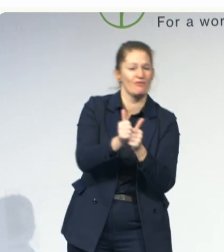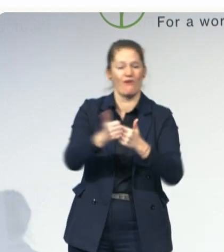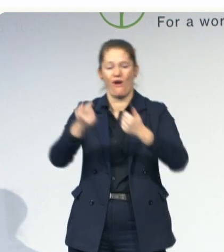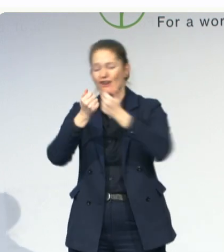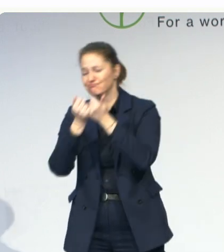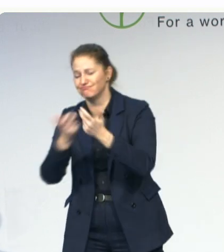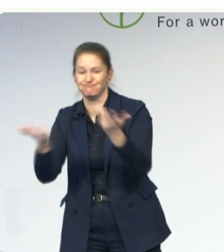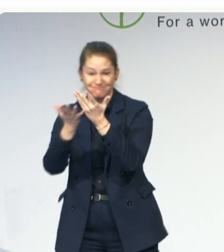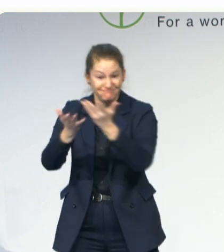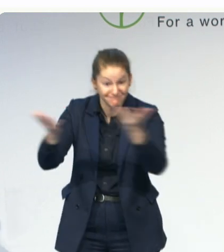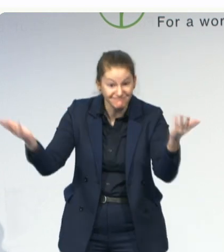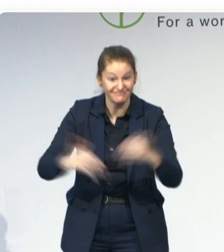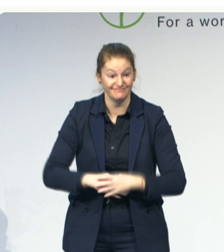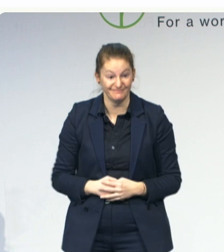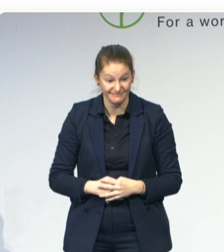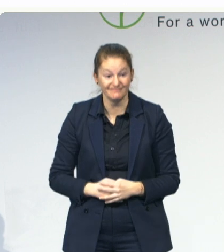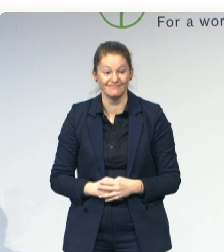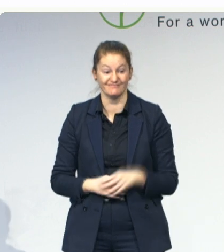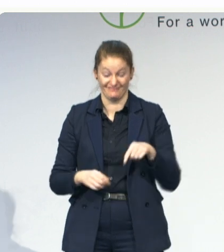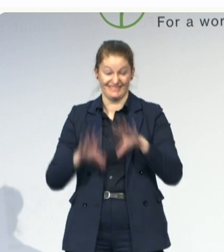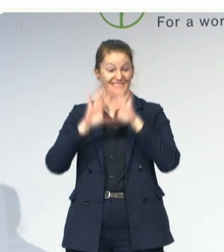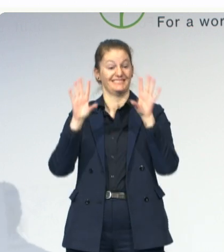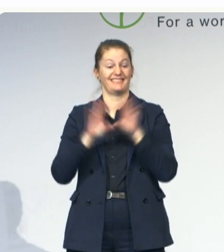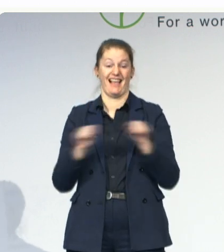the huge Zero Project family.